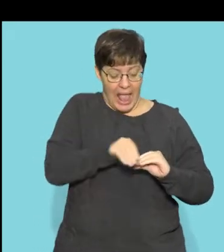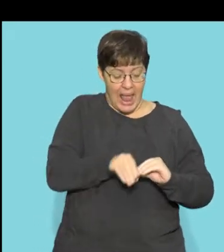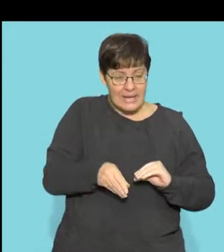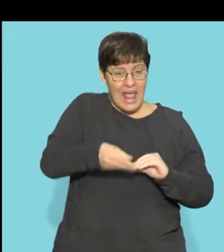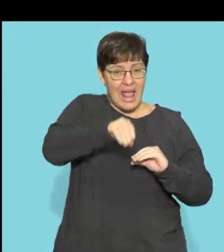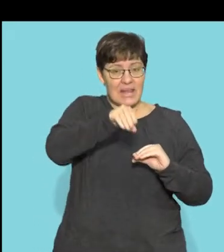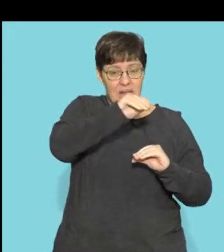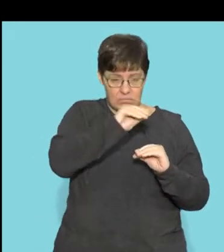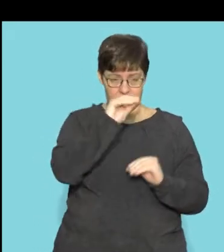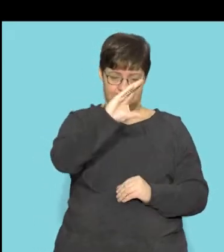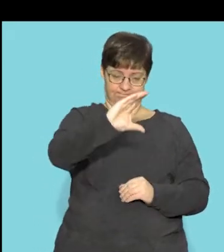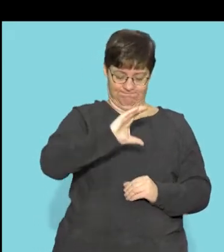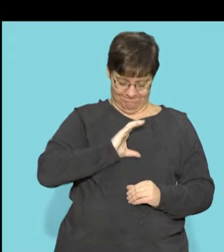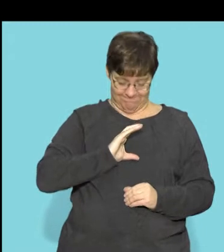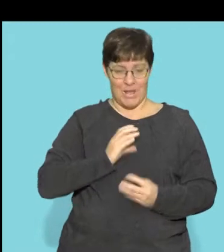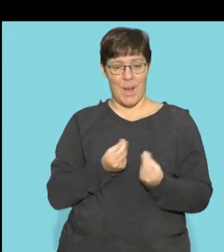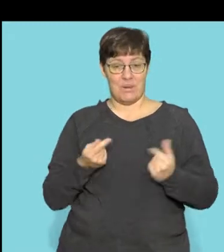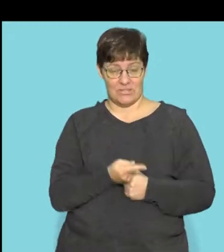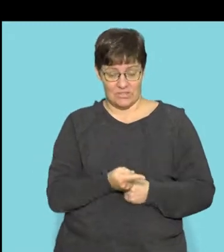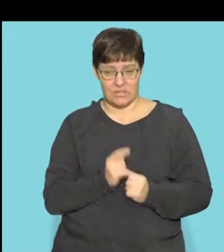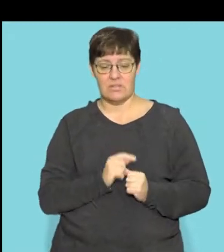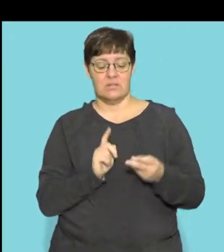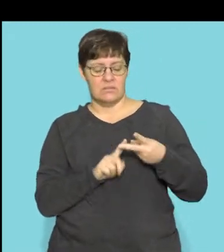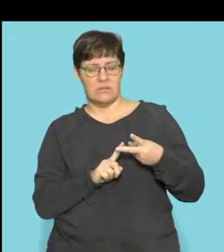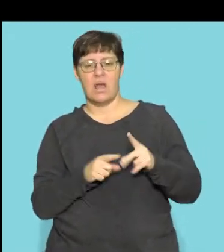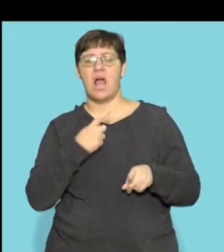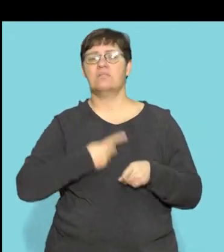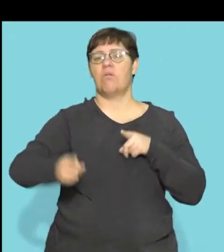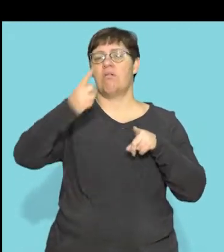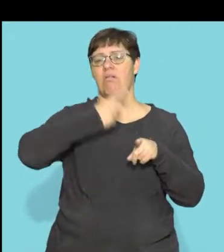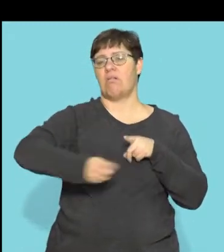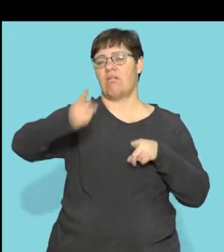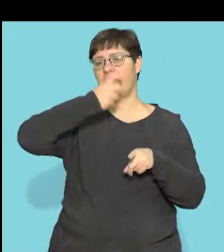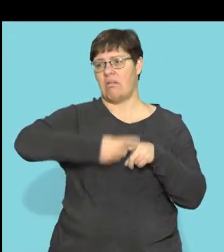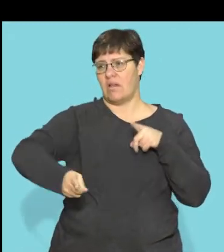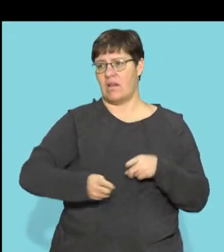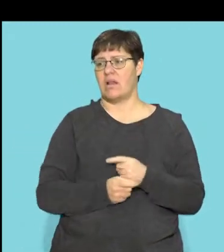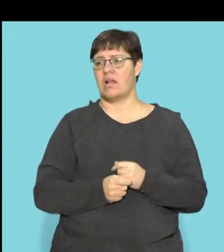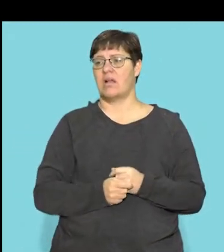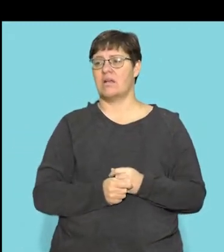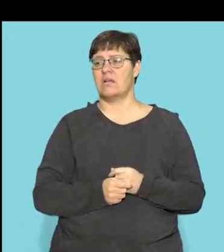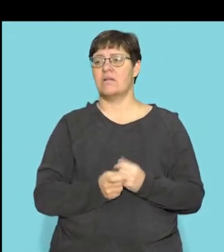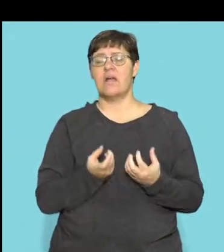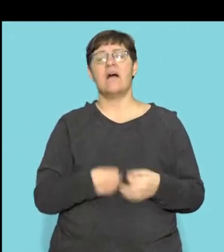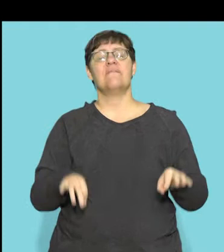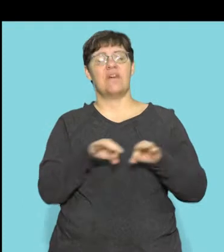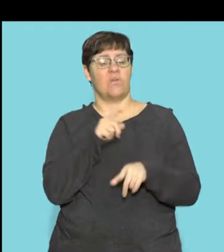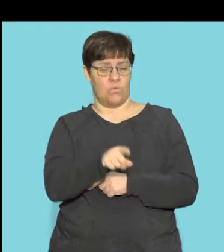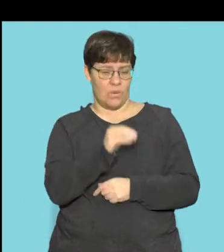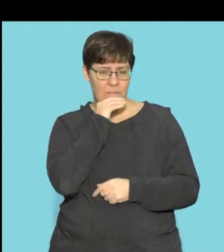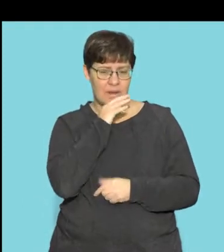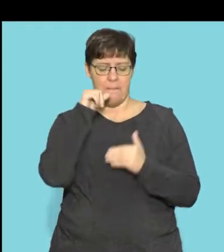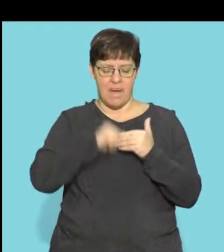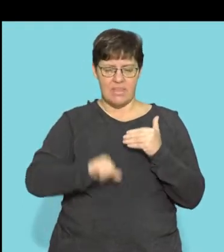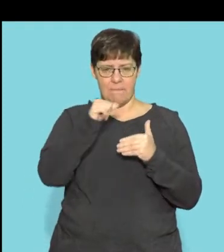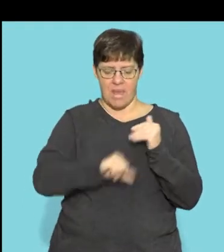future. And then the value of installments, because we are talking about an annuity, this is on a